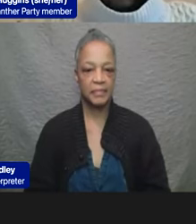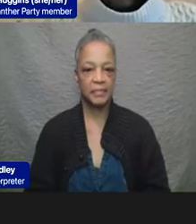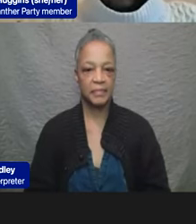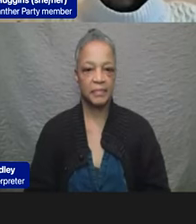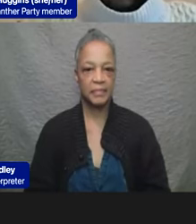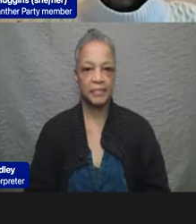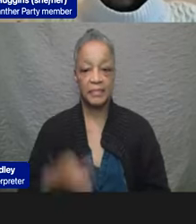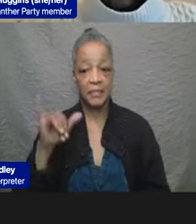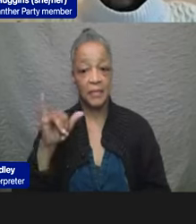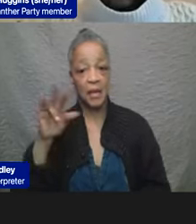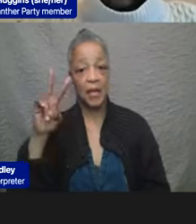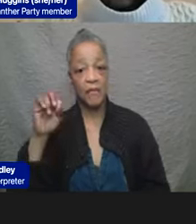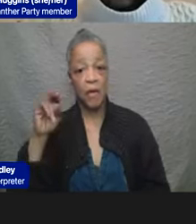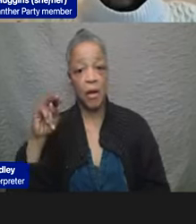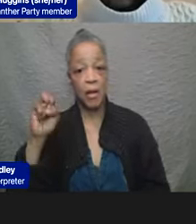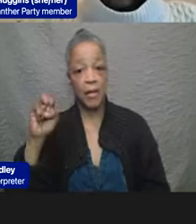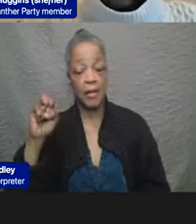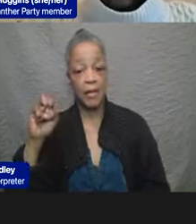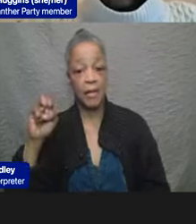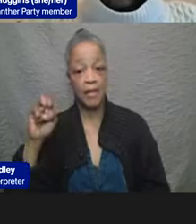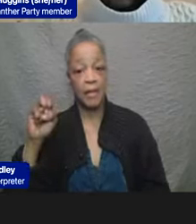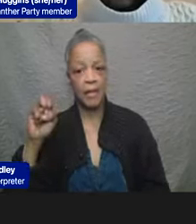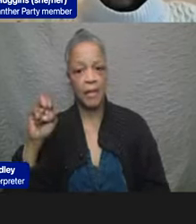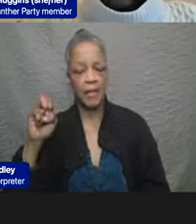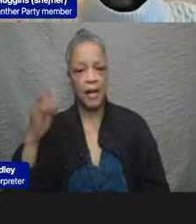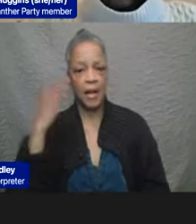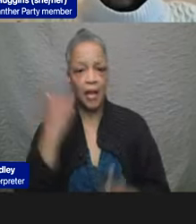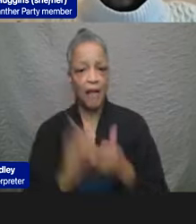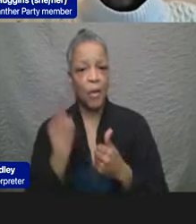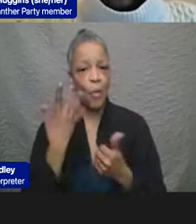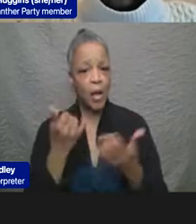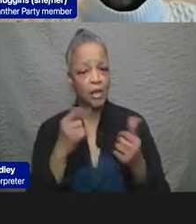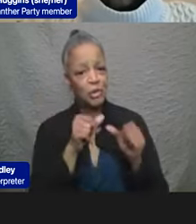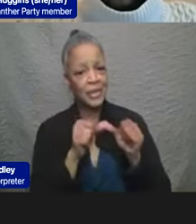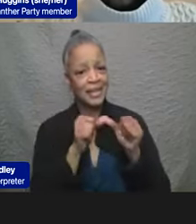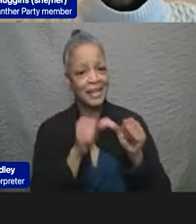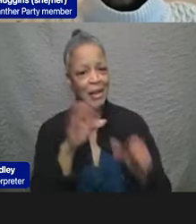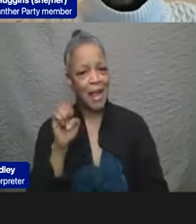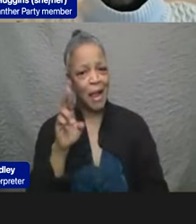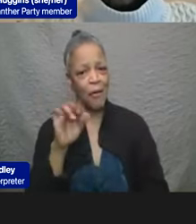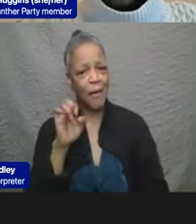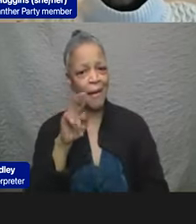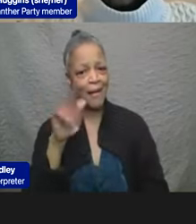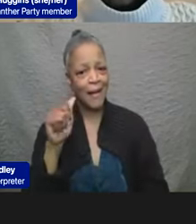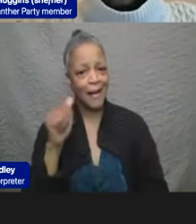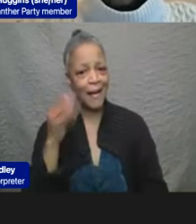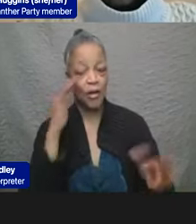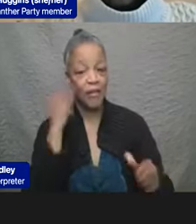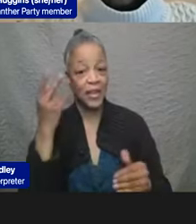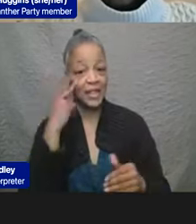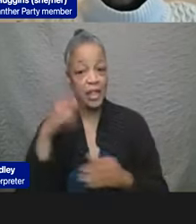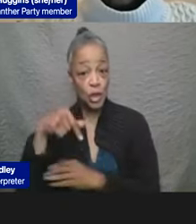I'm not sure if I know everyone wants you to continue, Ericka. I don't know if you can see the